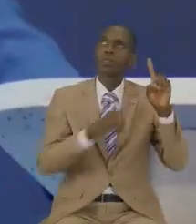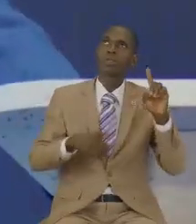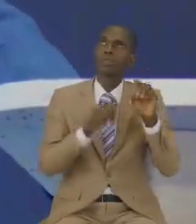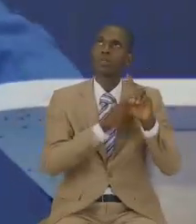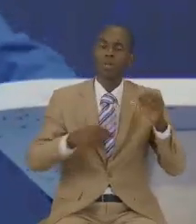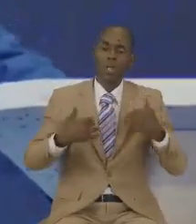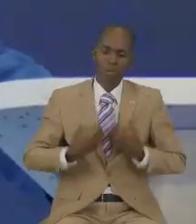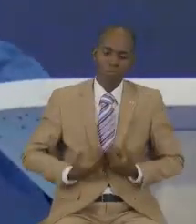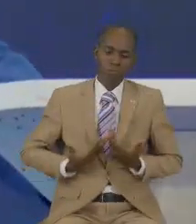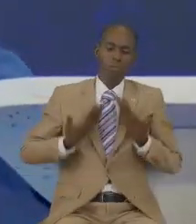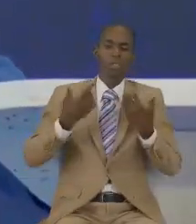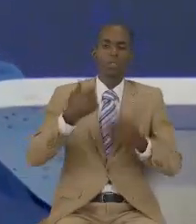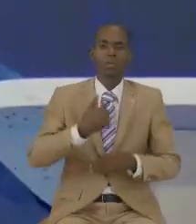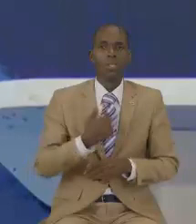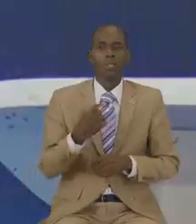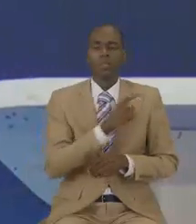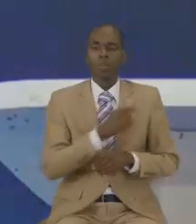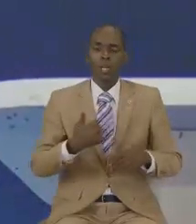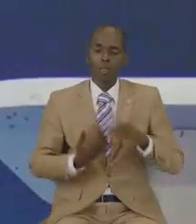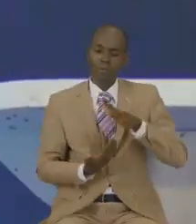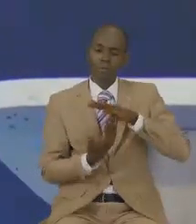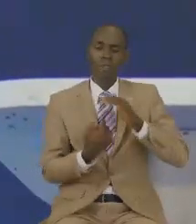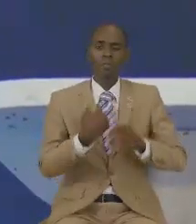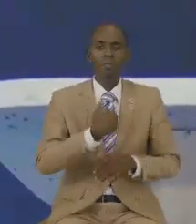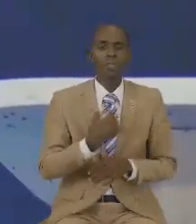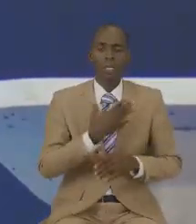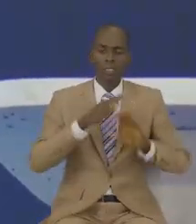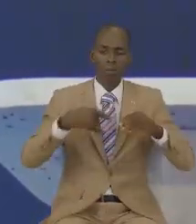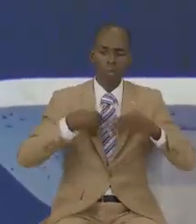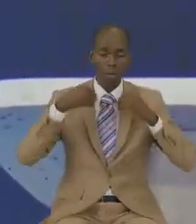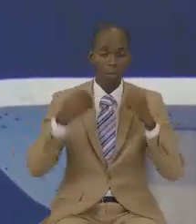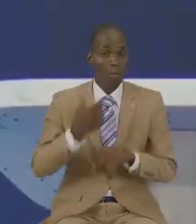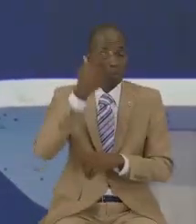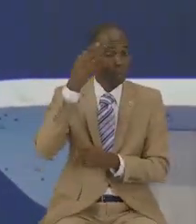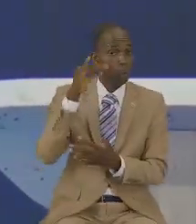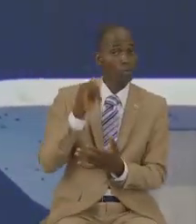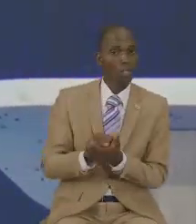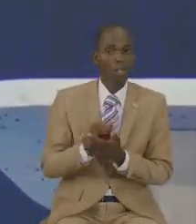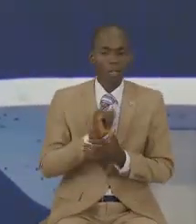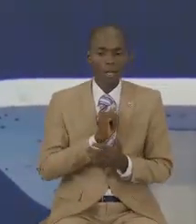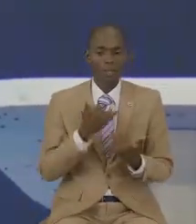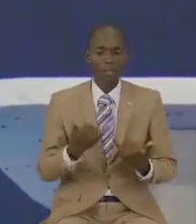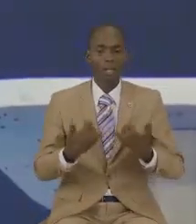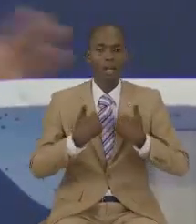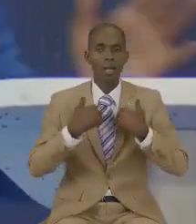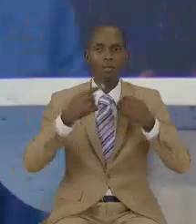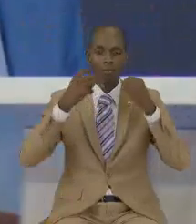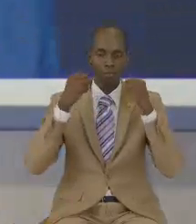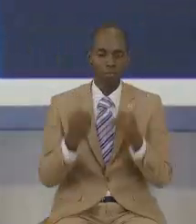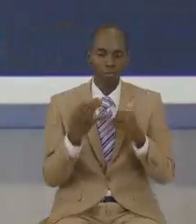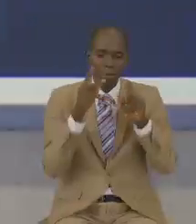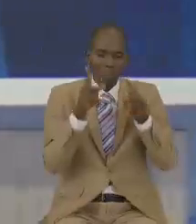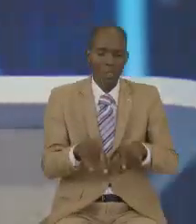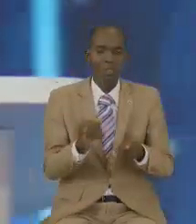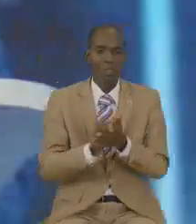inflamed me, and the Lord has empowered me. Because of that, I have the strength of a person that can carry out